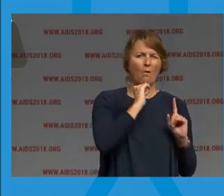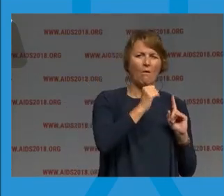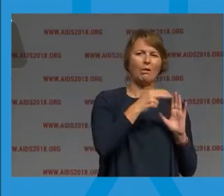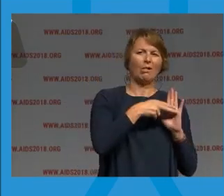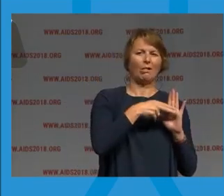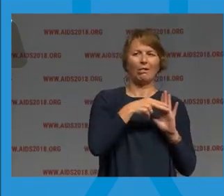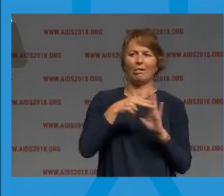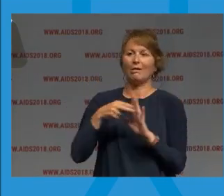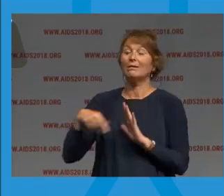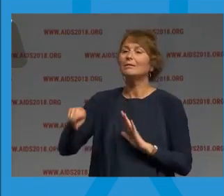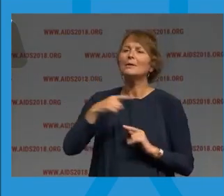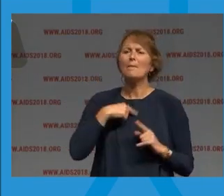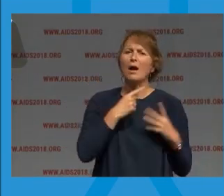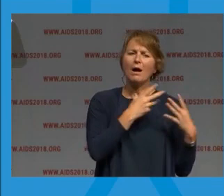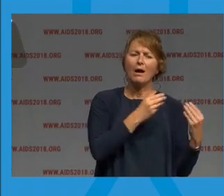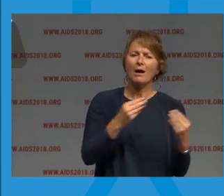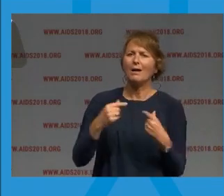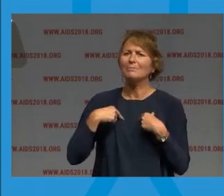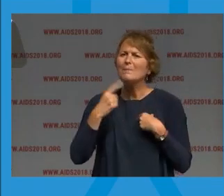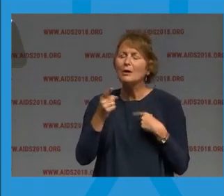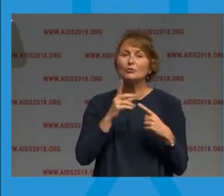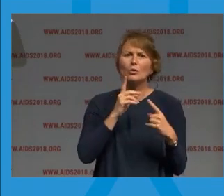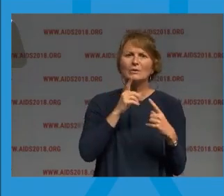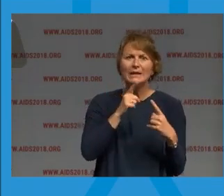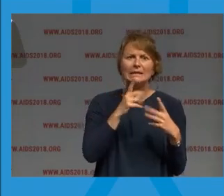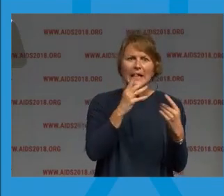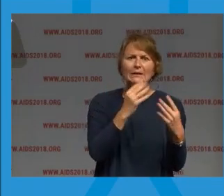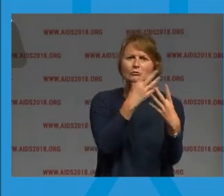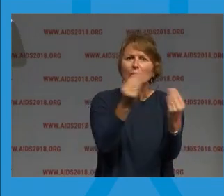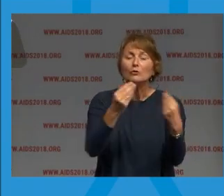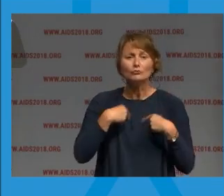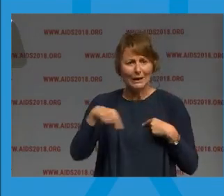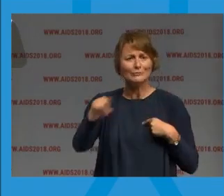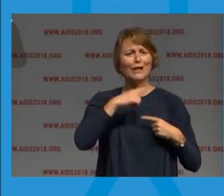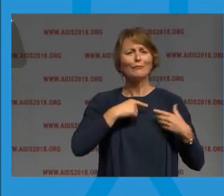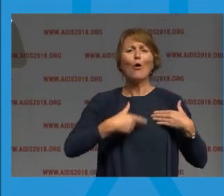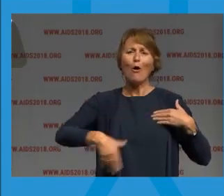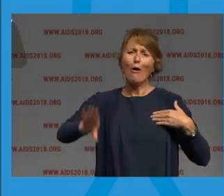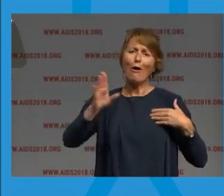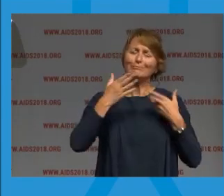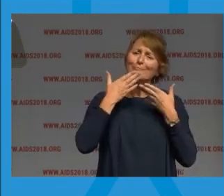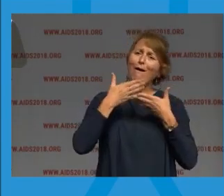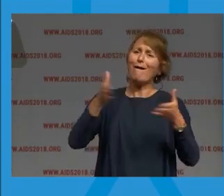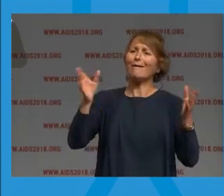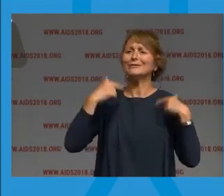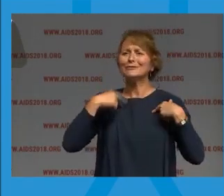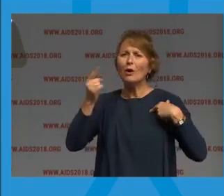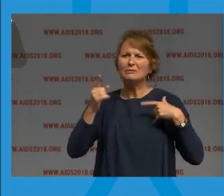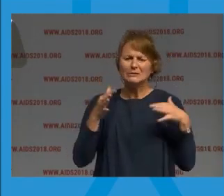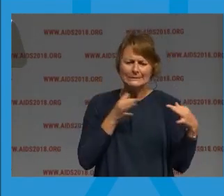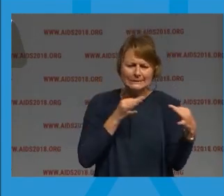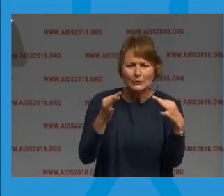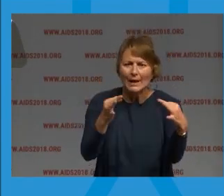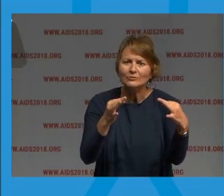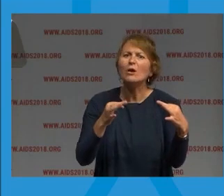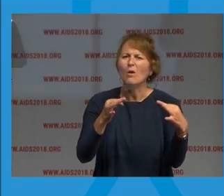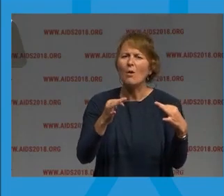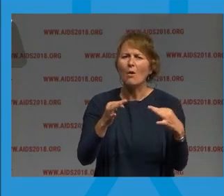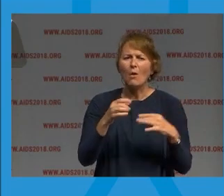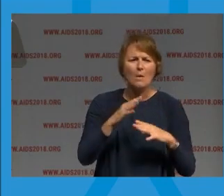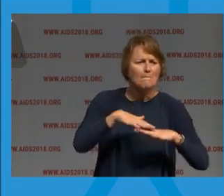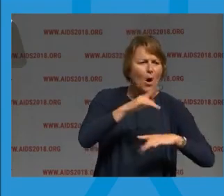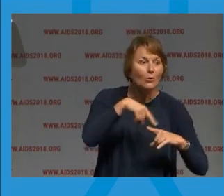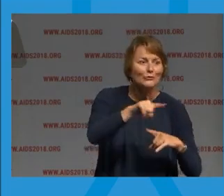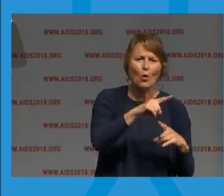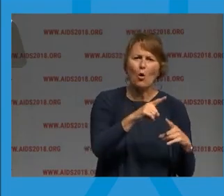for effective solutions? How many of us can truly say that our strategies are driven by the most affected and developed